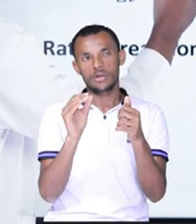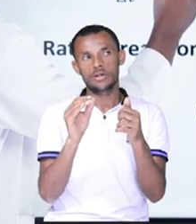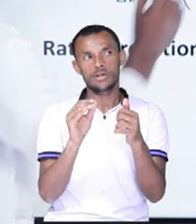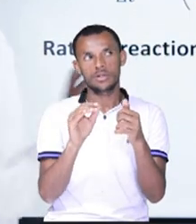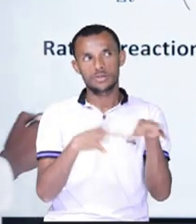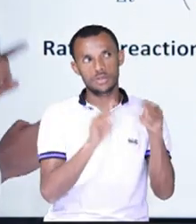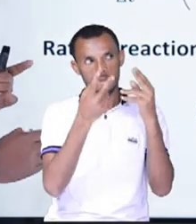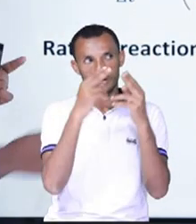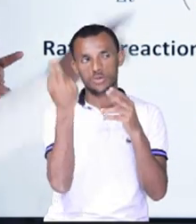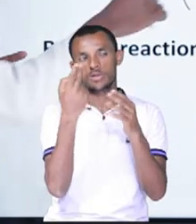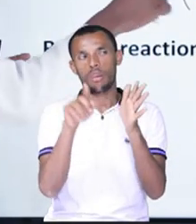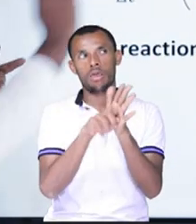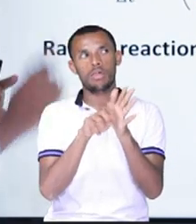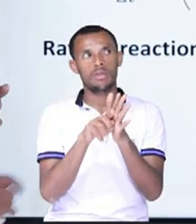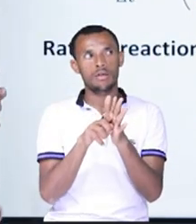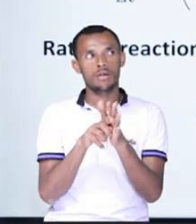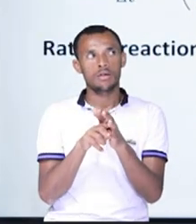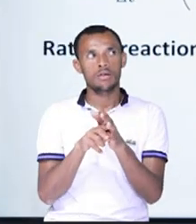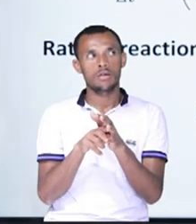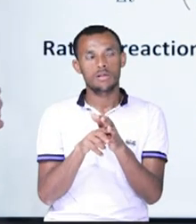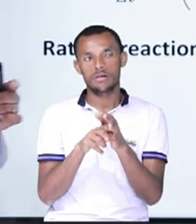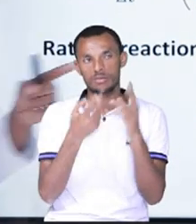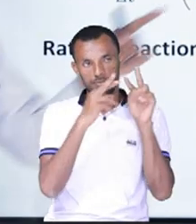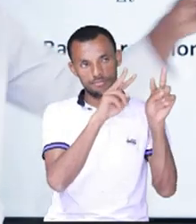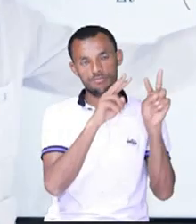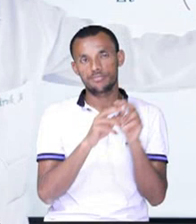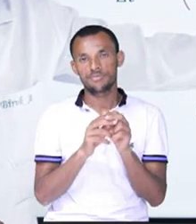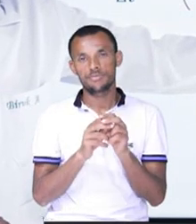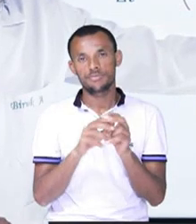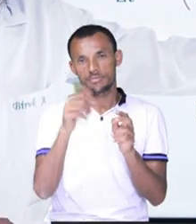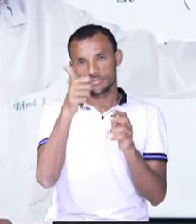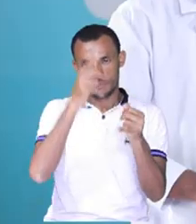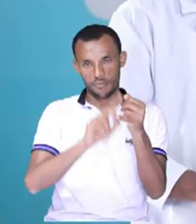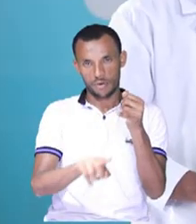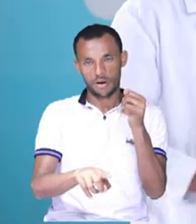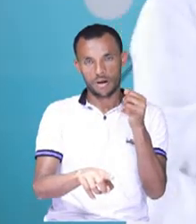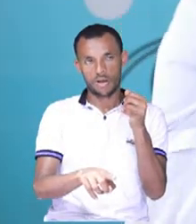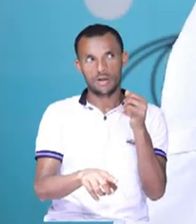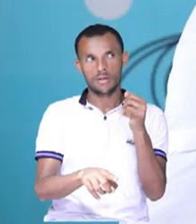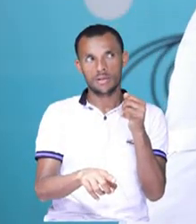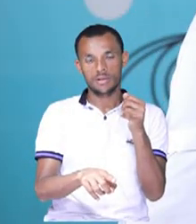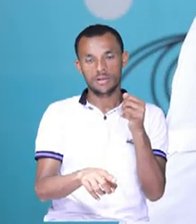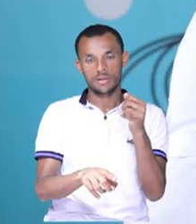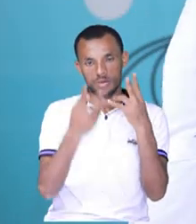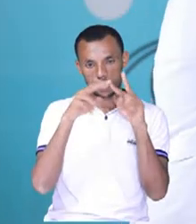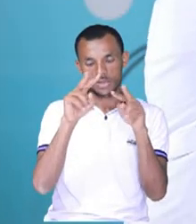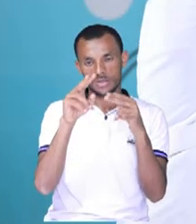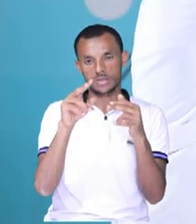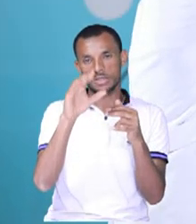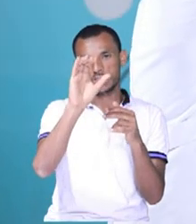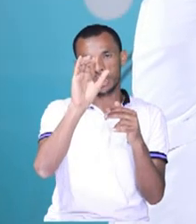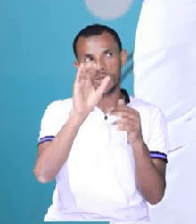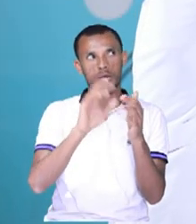please a student uses negative sign. A negative sign. A final. This one is by a concentration. This